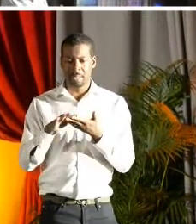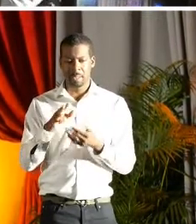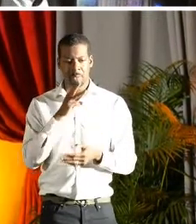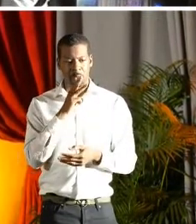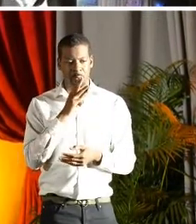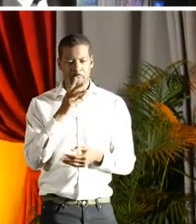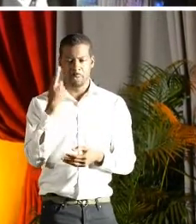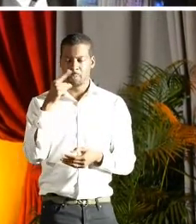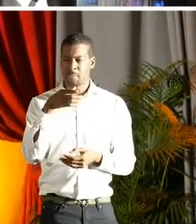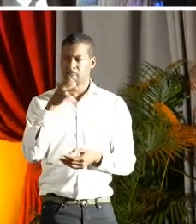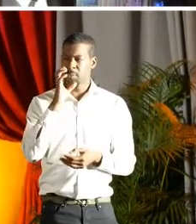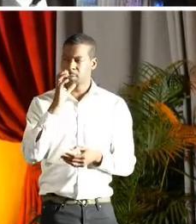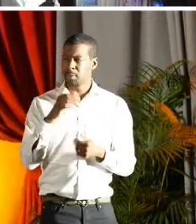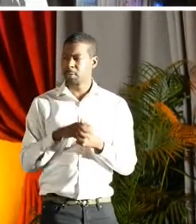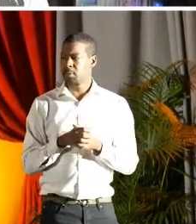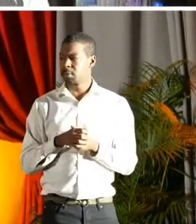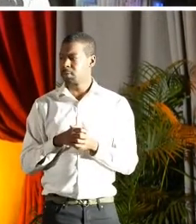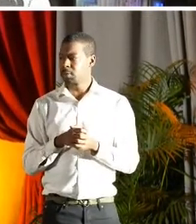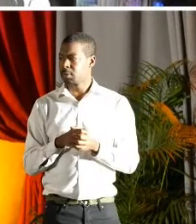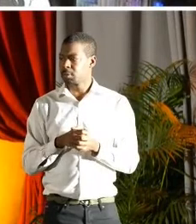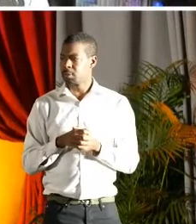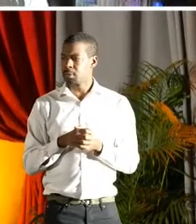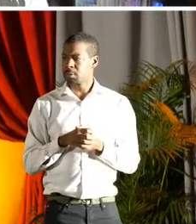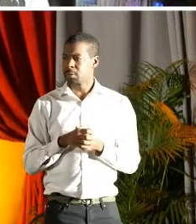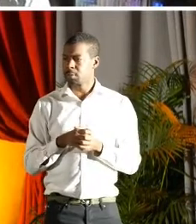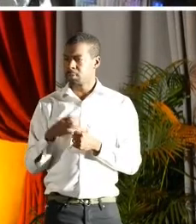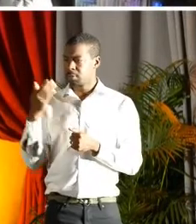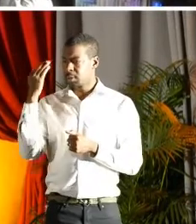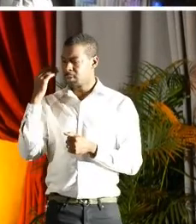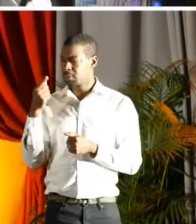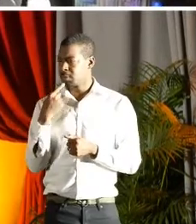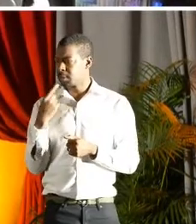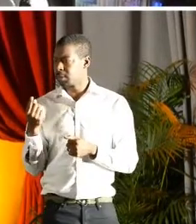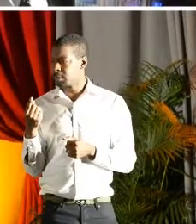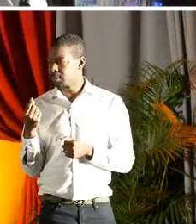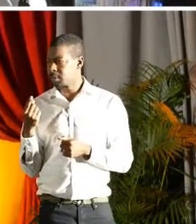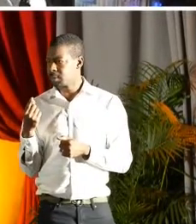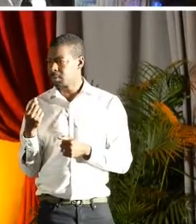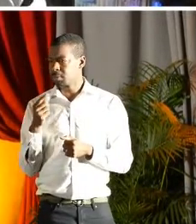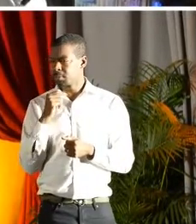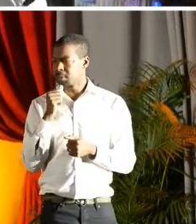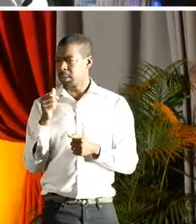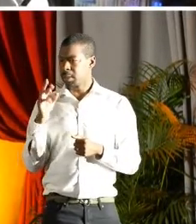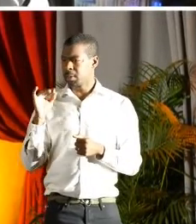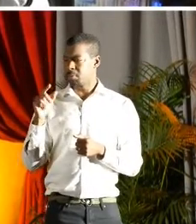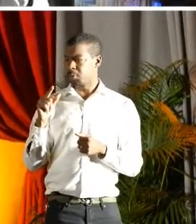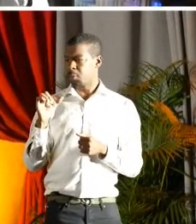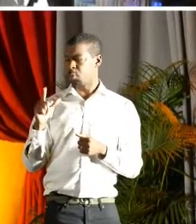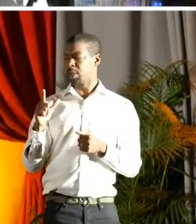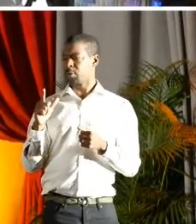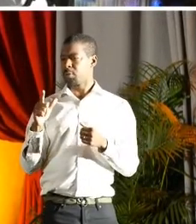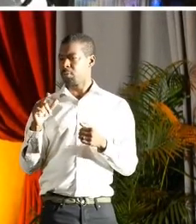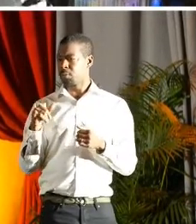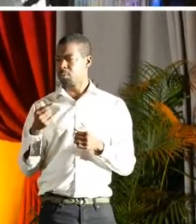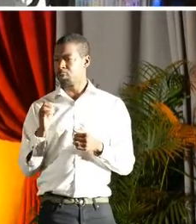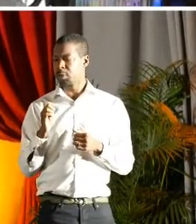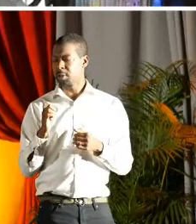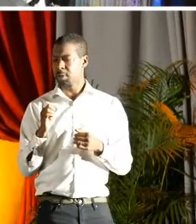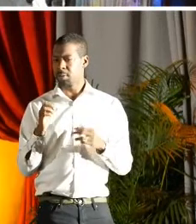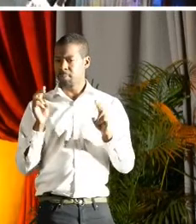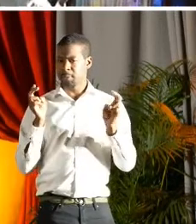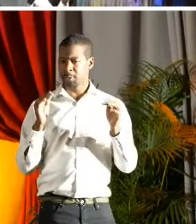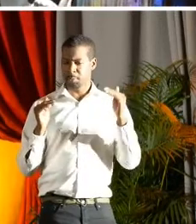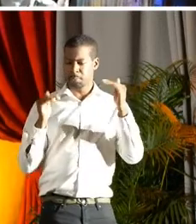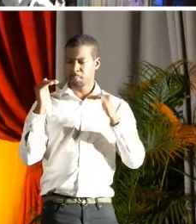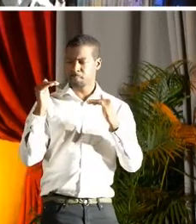drink. And I know that the NAACP sees that as a racial justice issue. Can you talk about what, if anything,